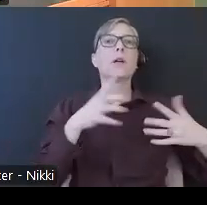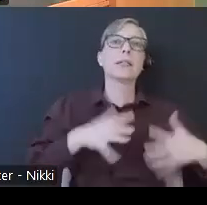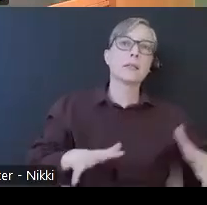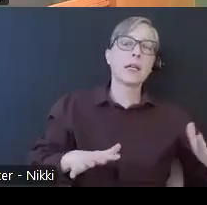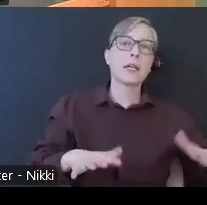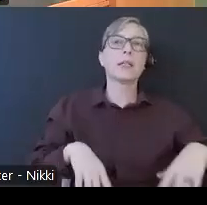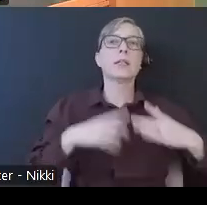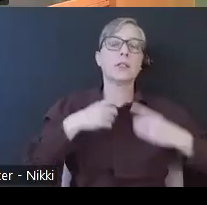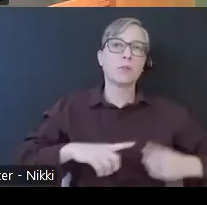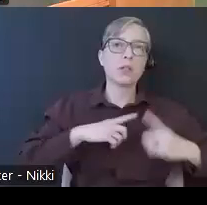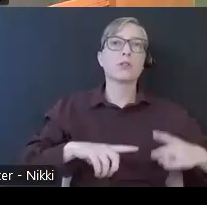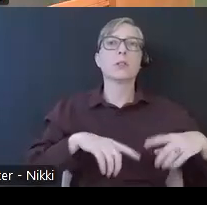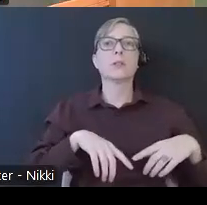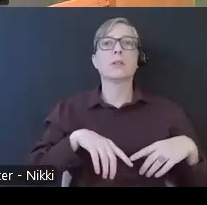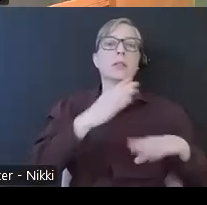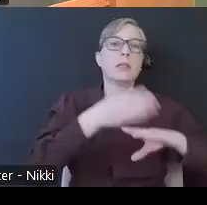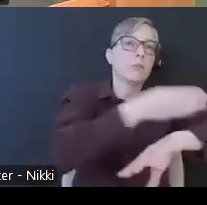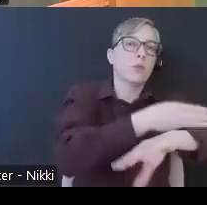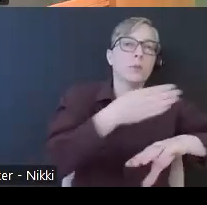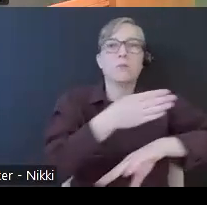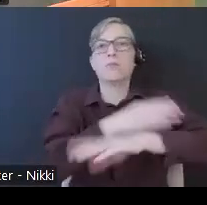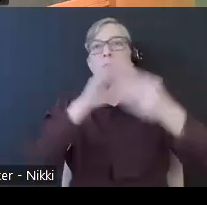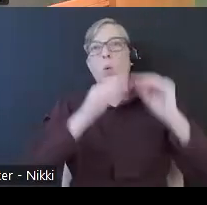and mental health related quality of life.